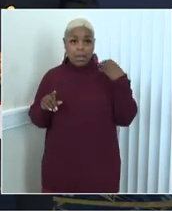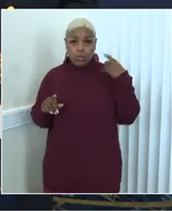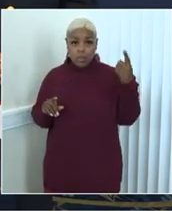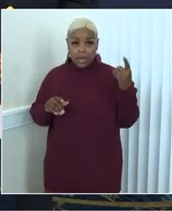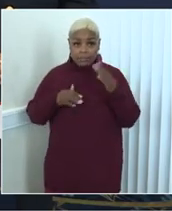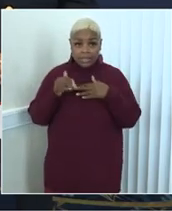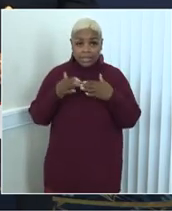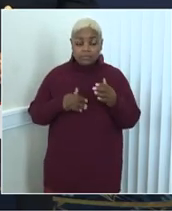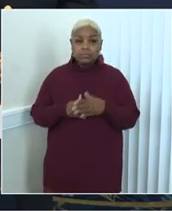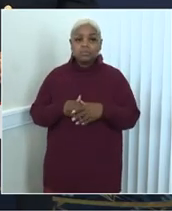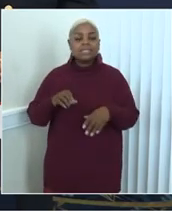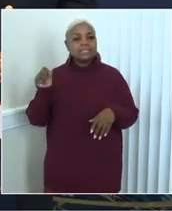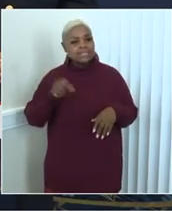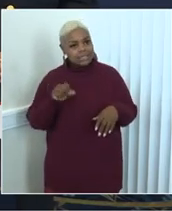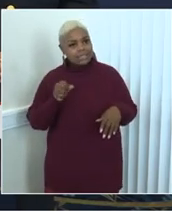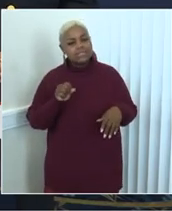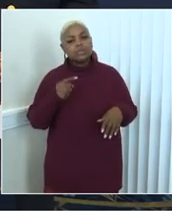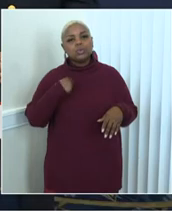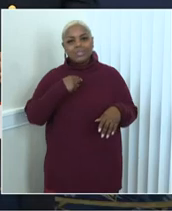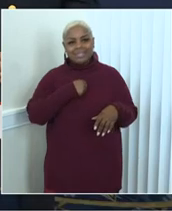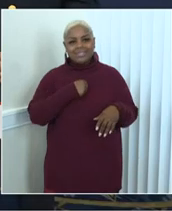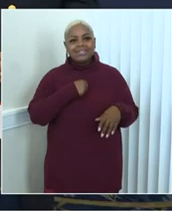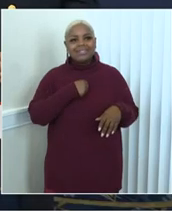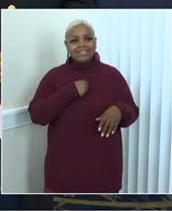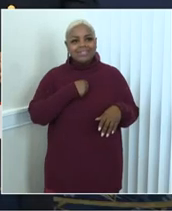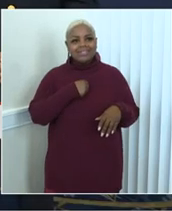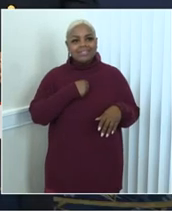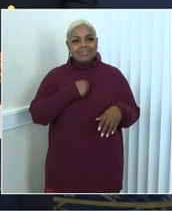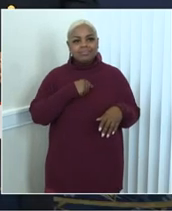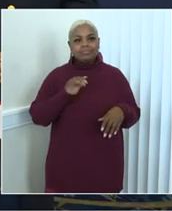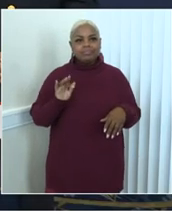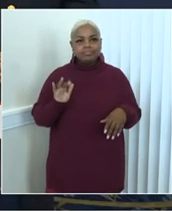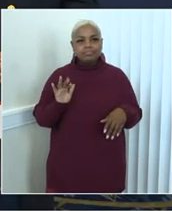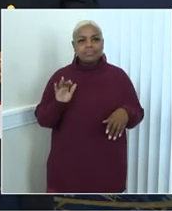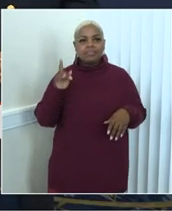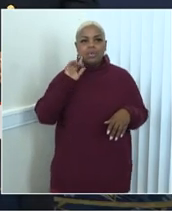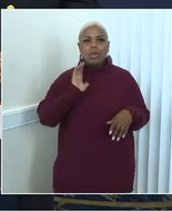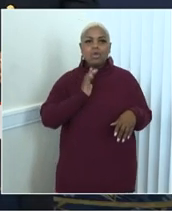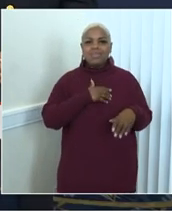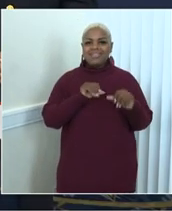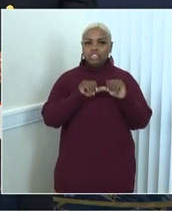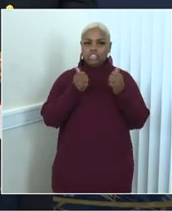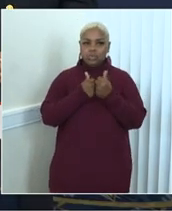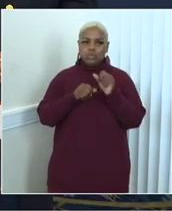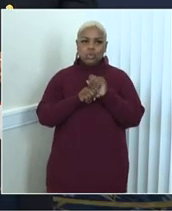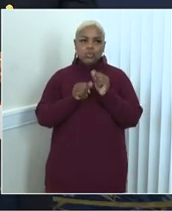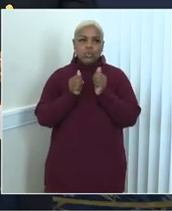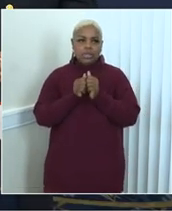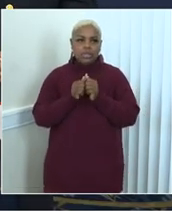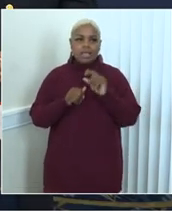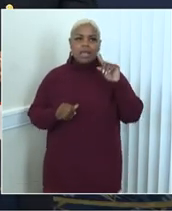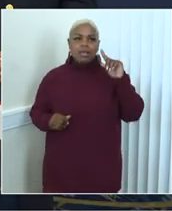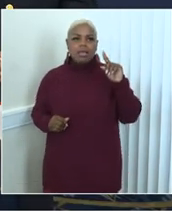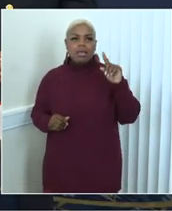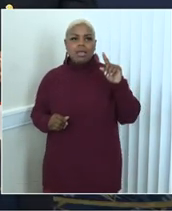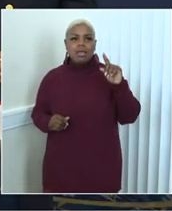We've for our agencies that are working with Capitol Police, we